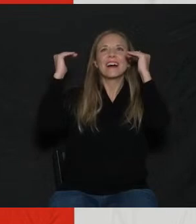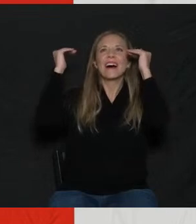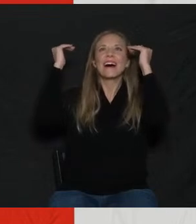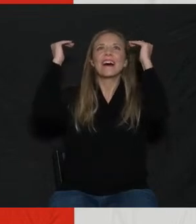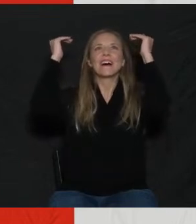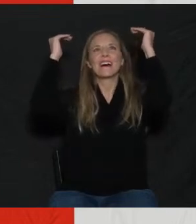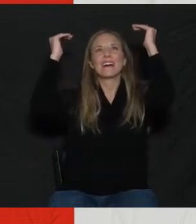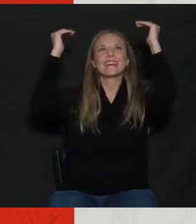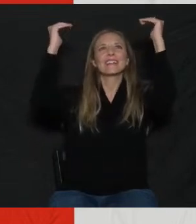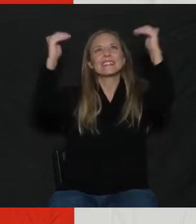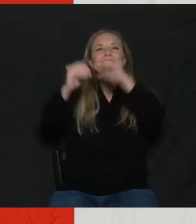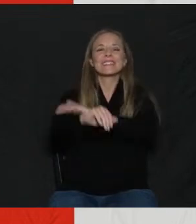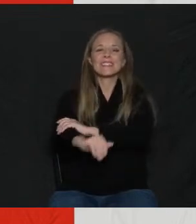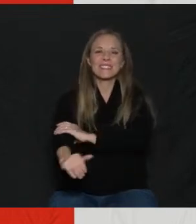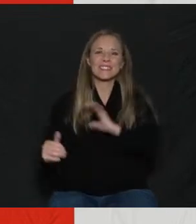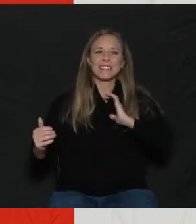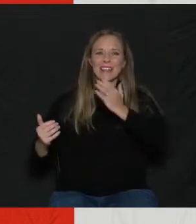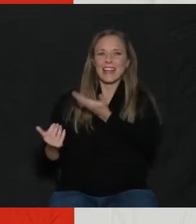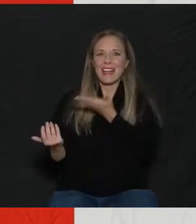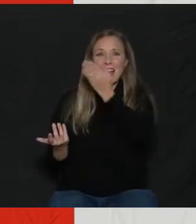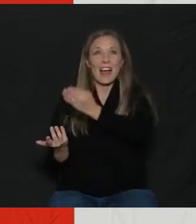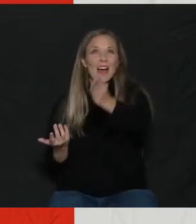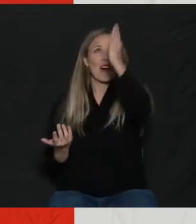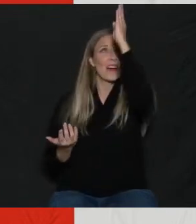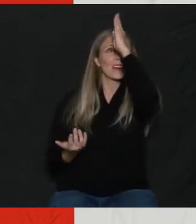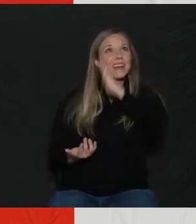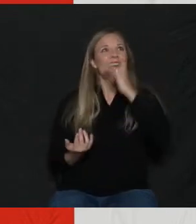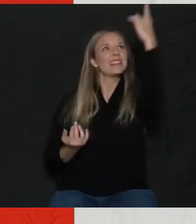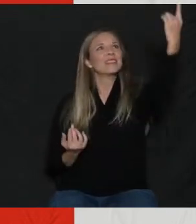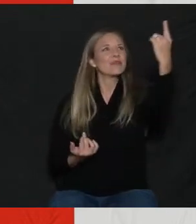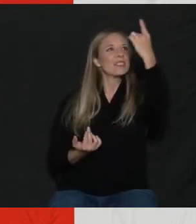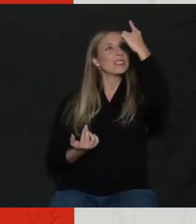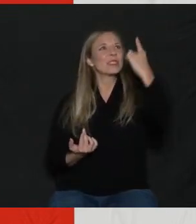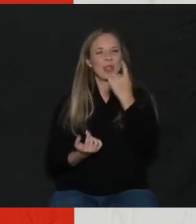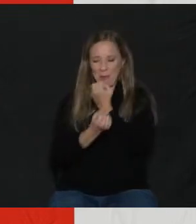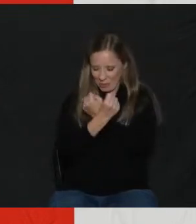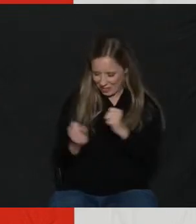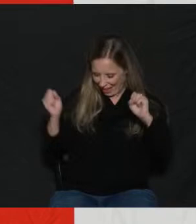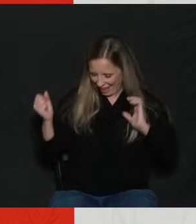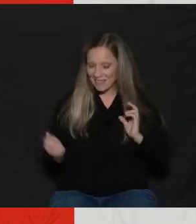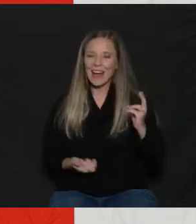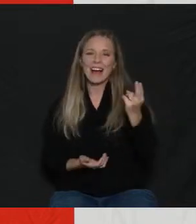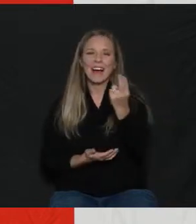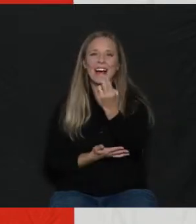highest. Our God has come to save us.